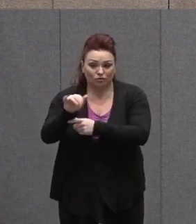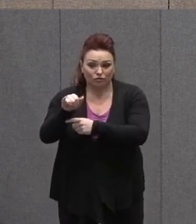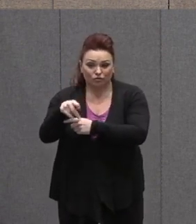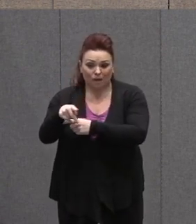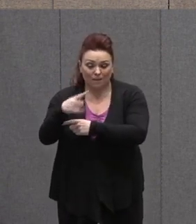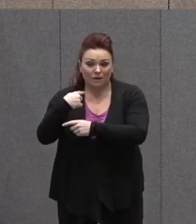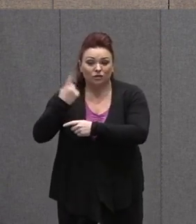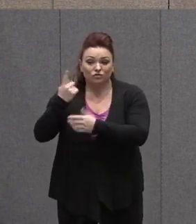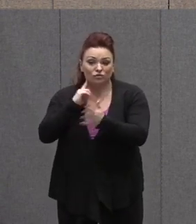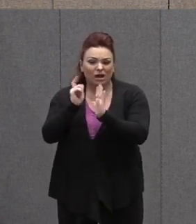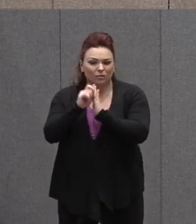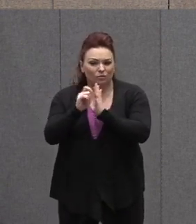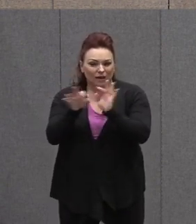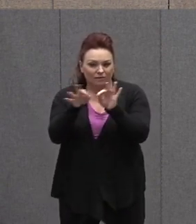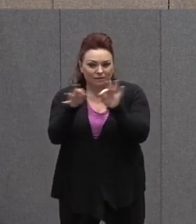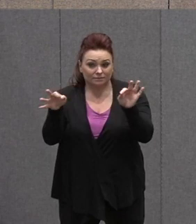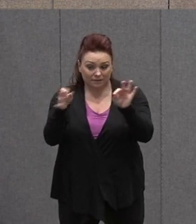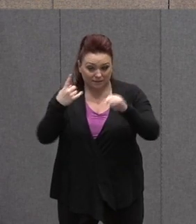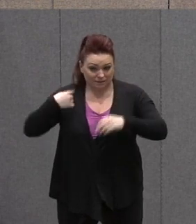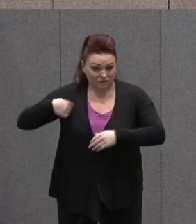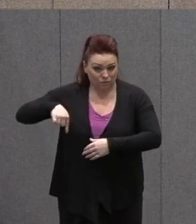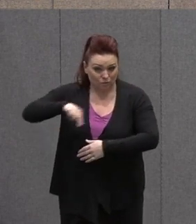road trip.